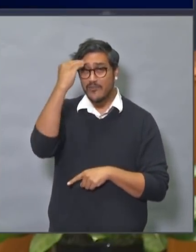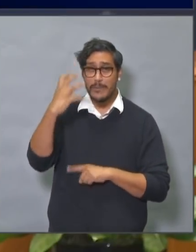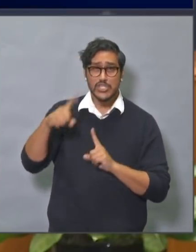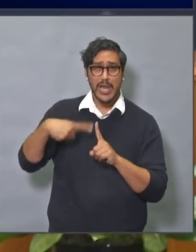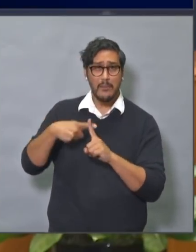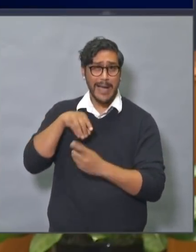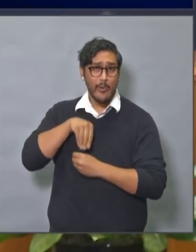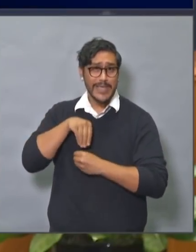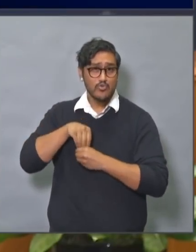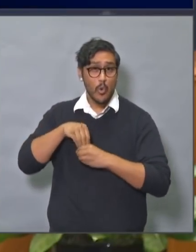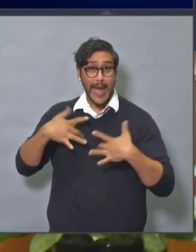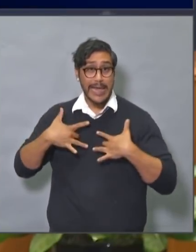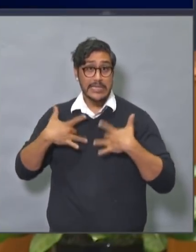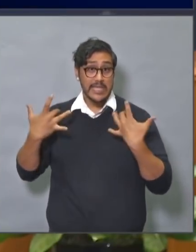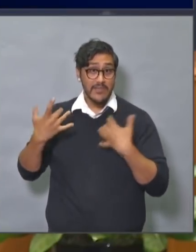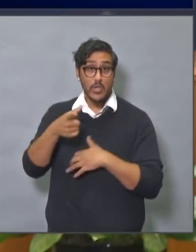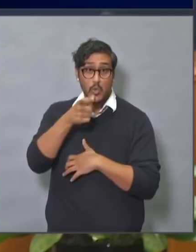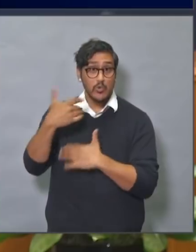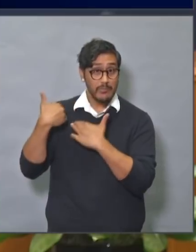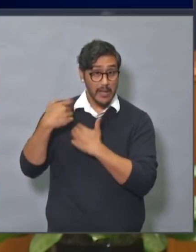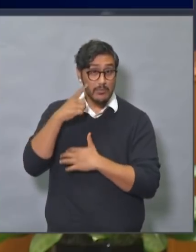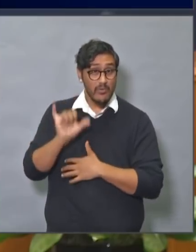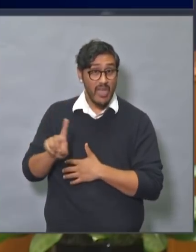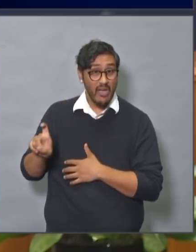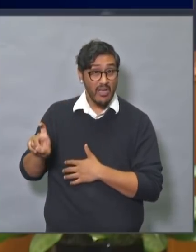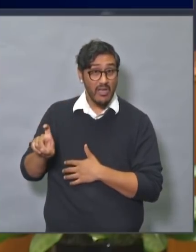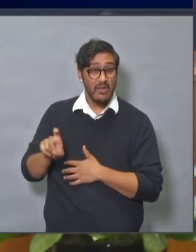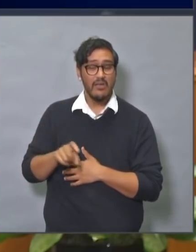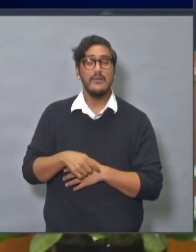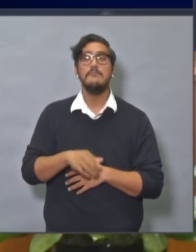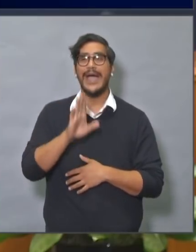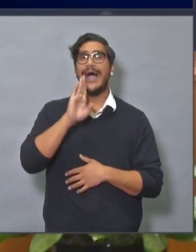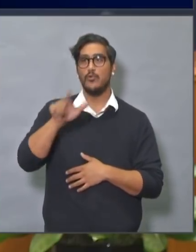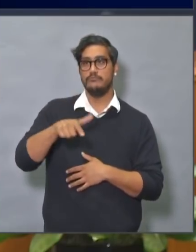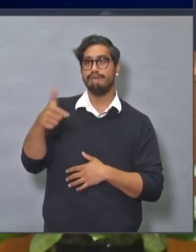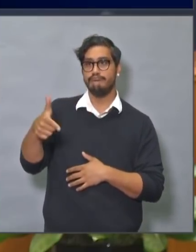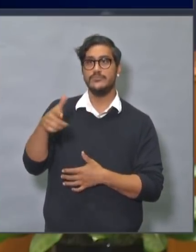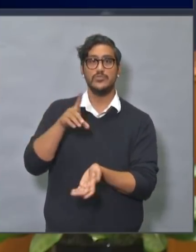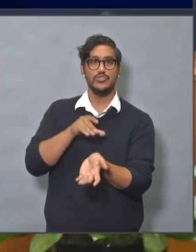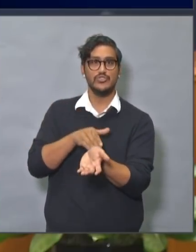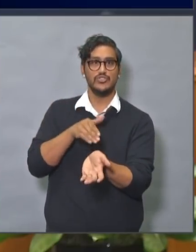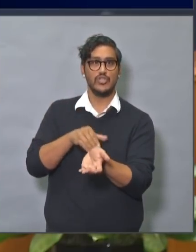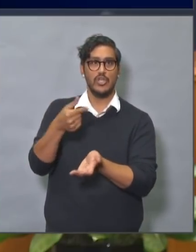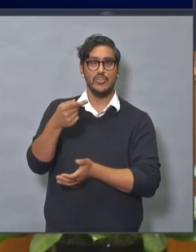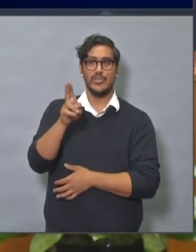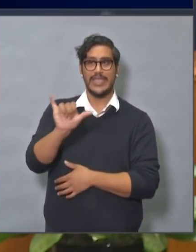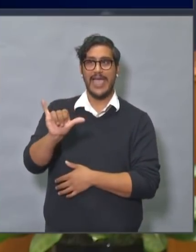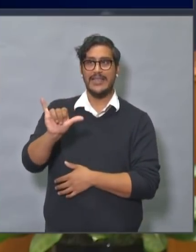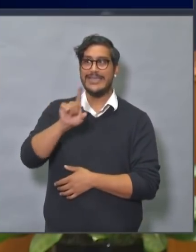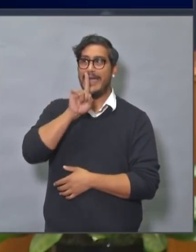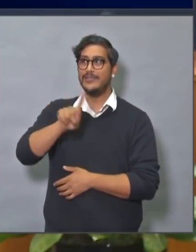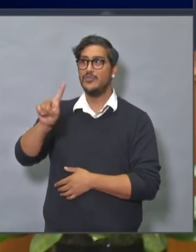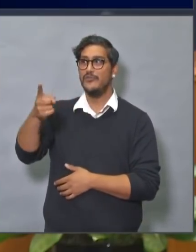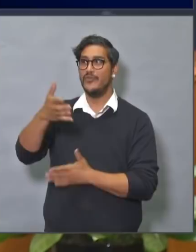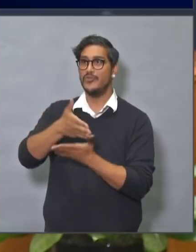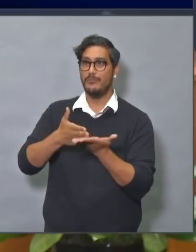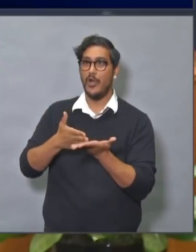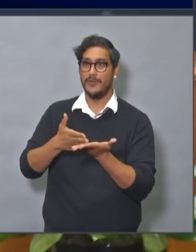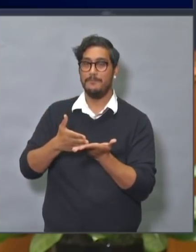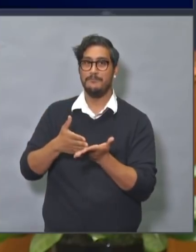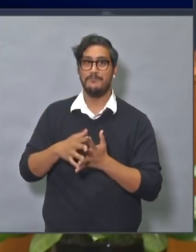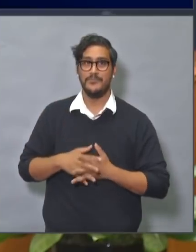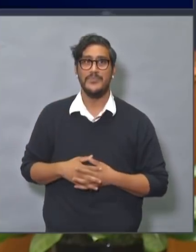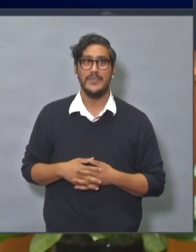are responsible for the increases? So I'm going to let Dr. Galley answer the first part, which has to do with the extended length in getting the test